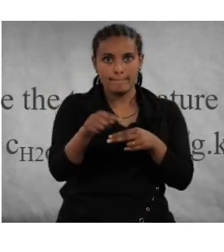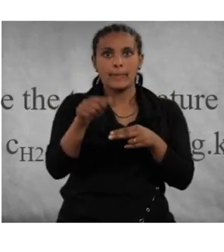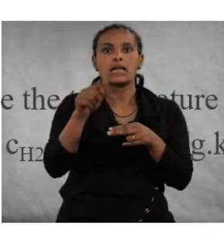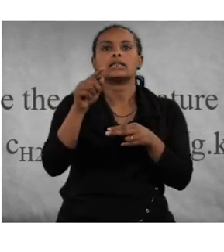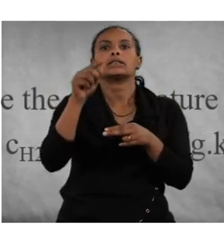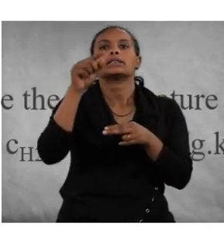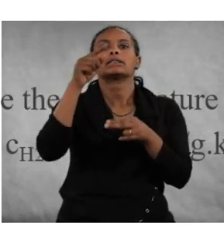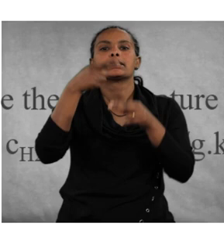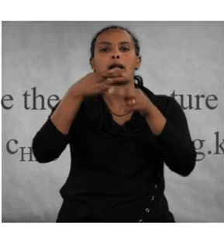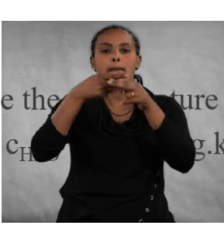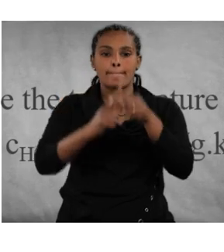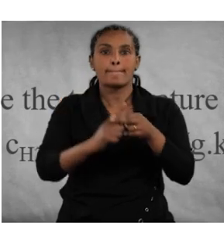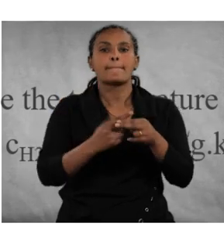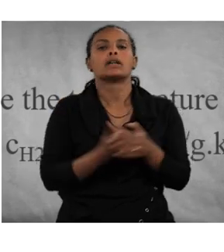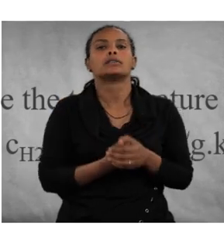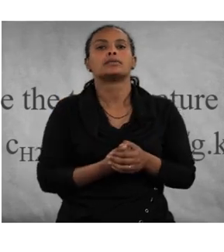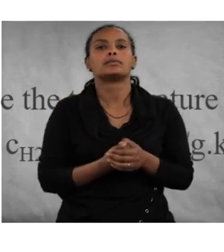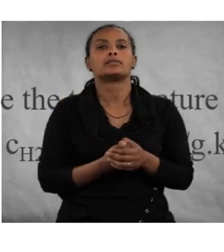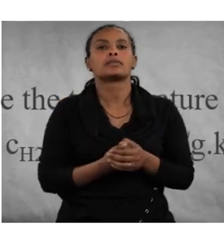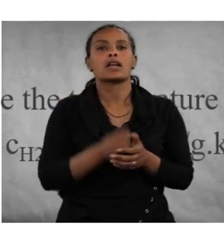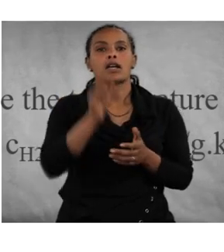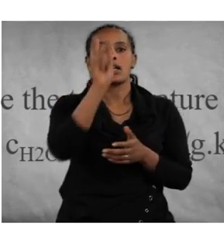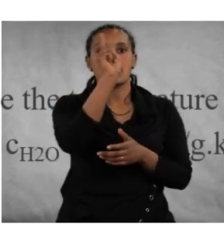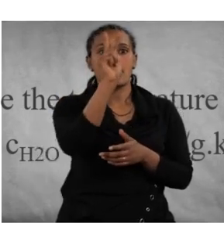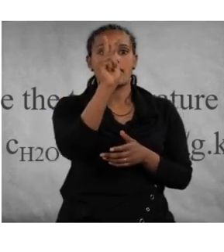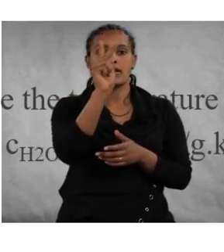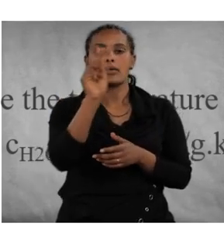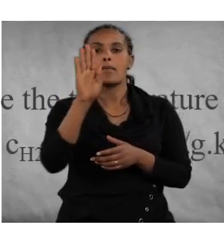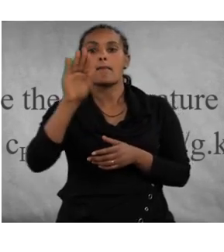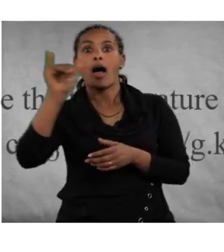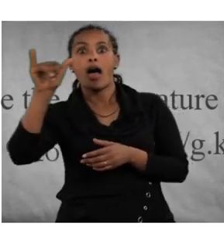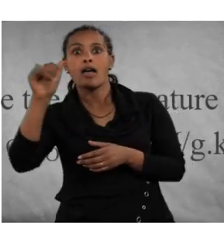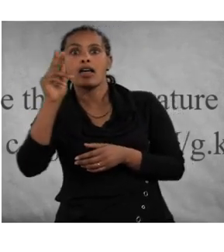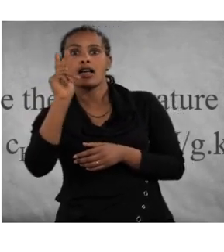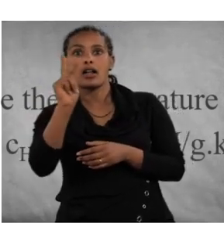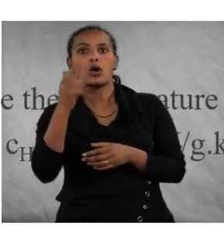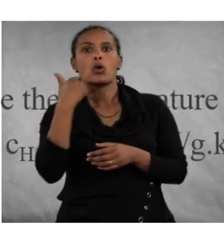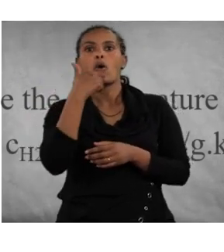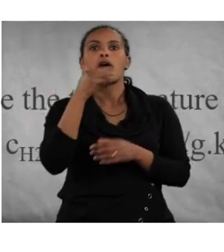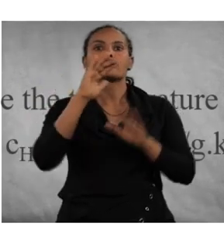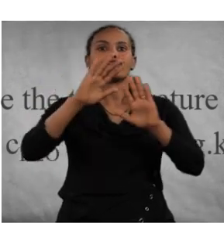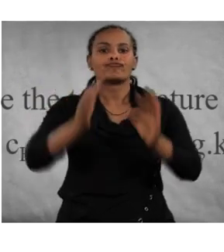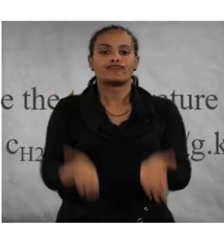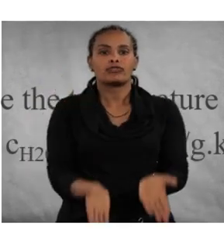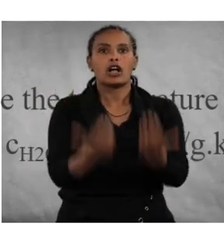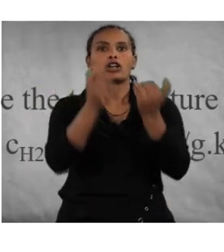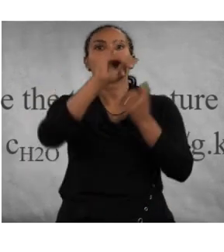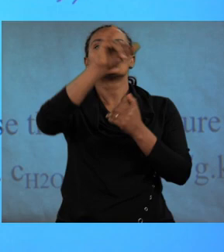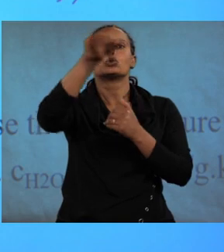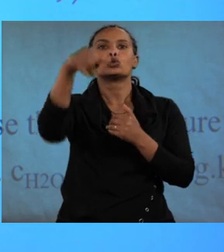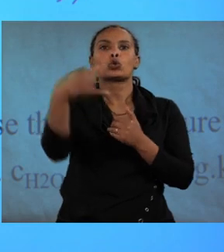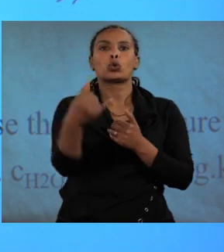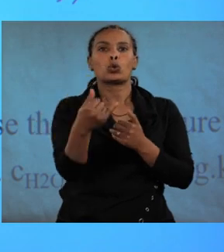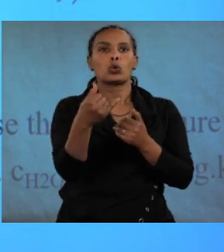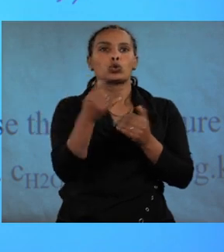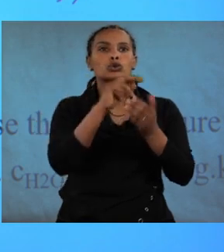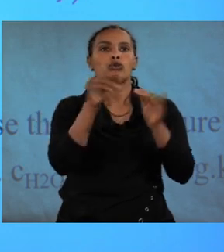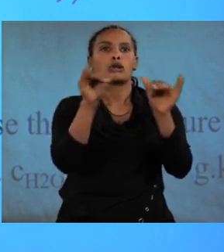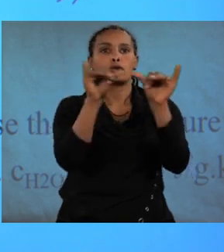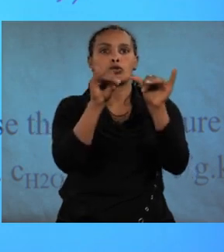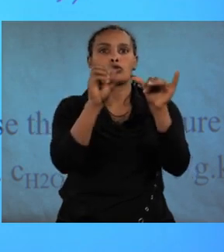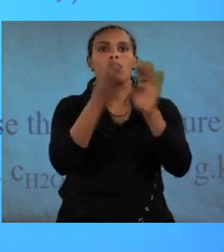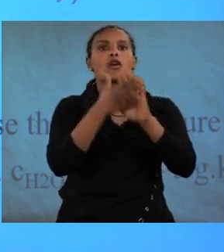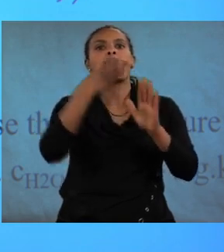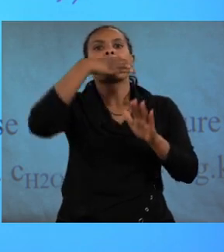by gram, Kelvin by Kelvin. We are left with joule, which is the units of